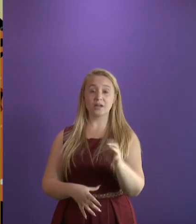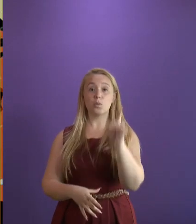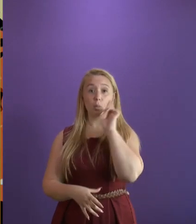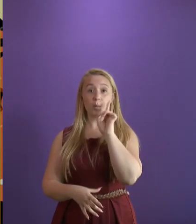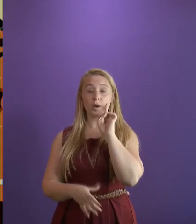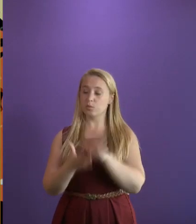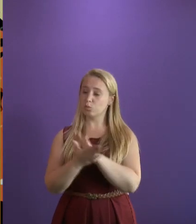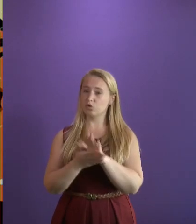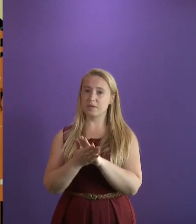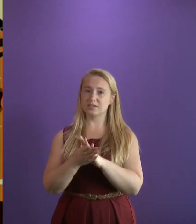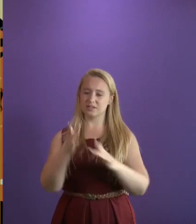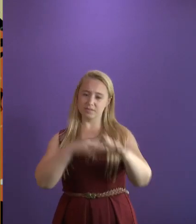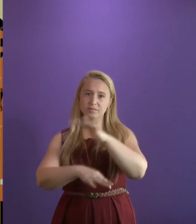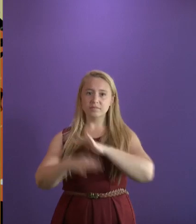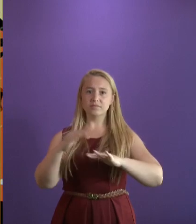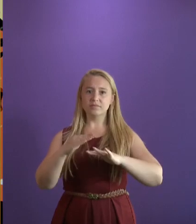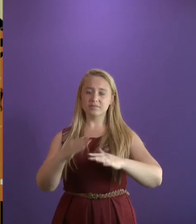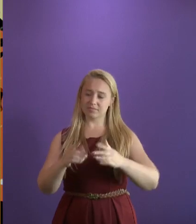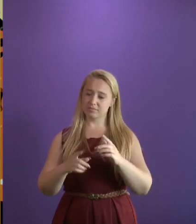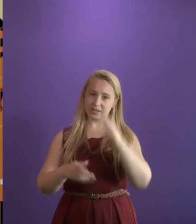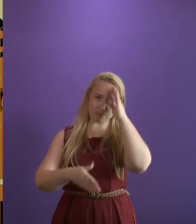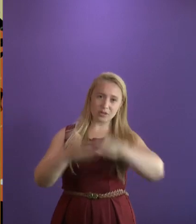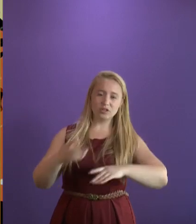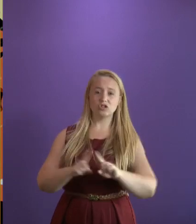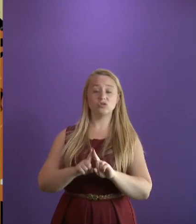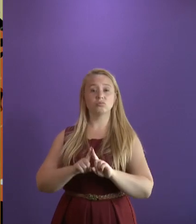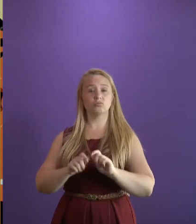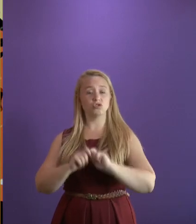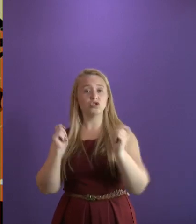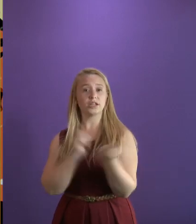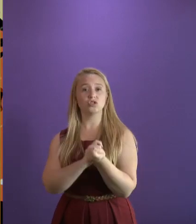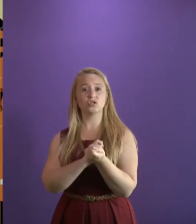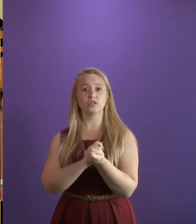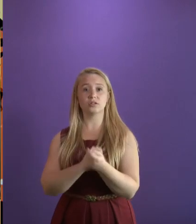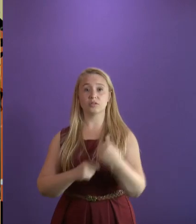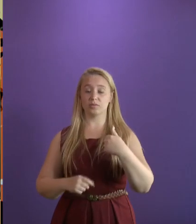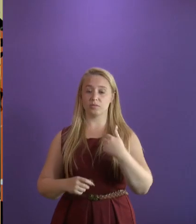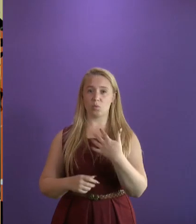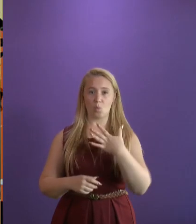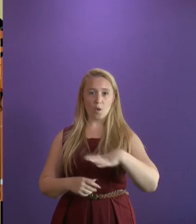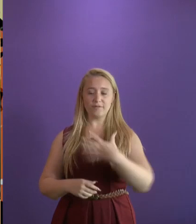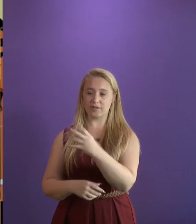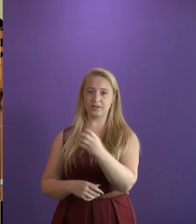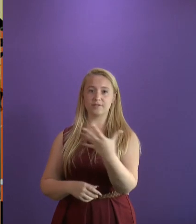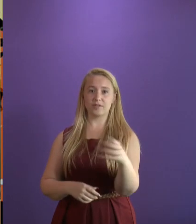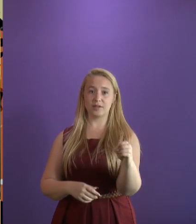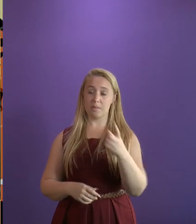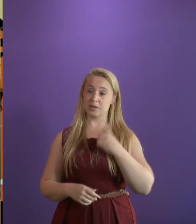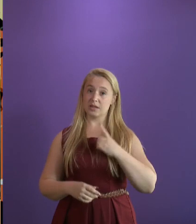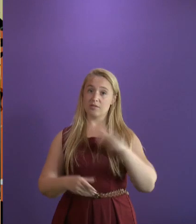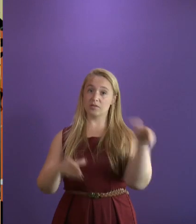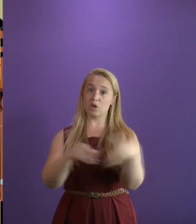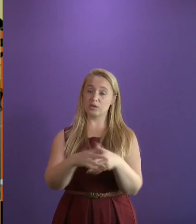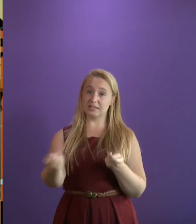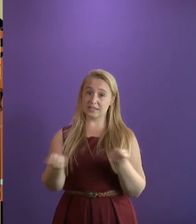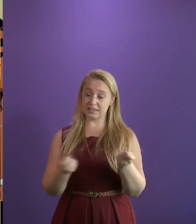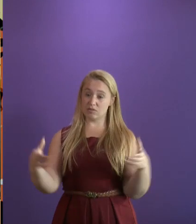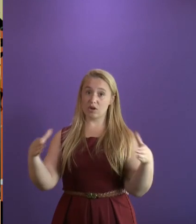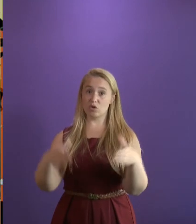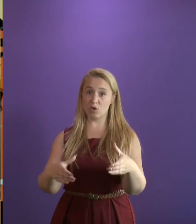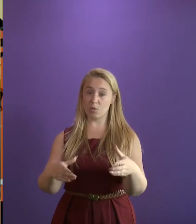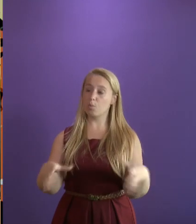and ministerial meetings, and that's why we support women 50-50. I was delighted to be part of the steering group of some amazing inspirational women, including Alison, on